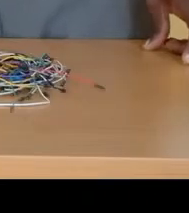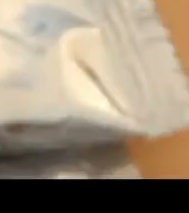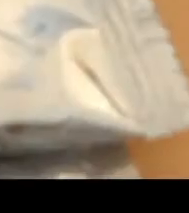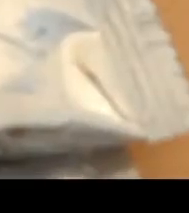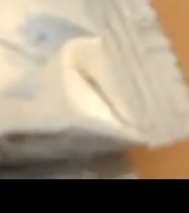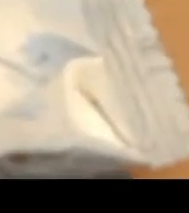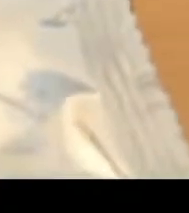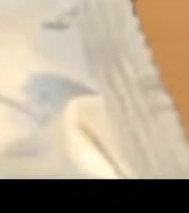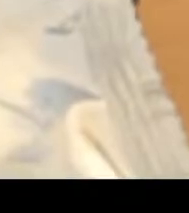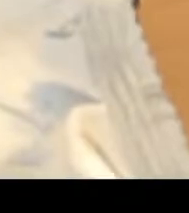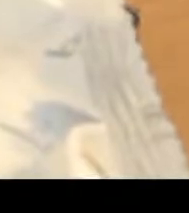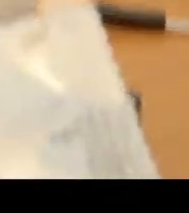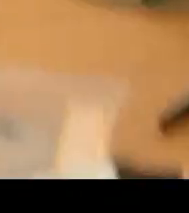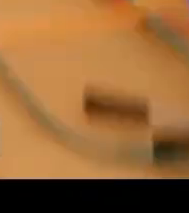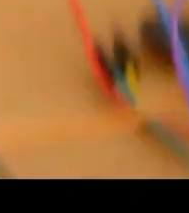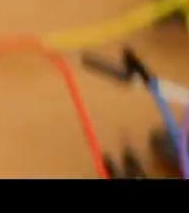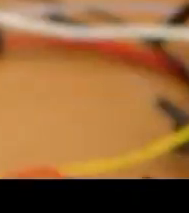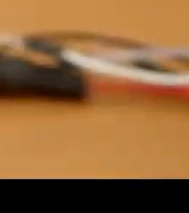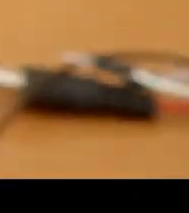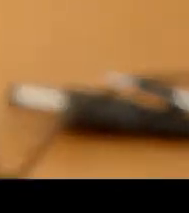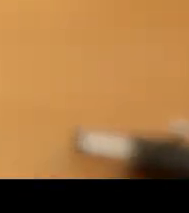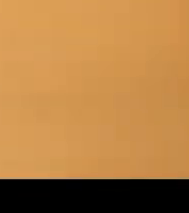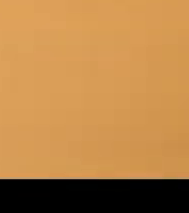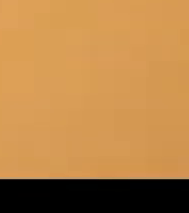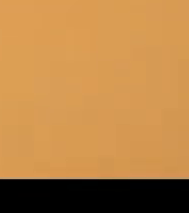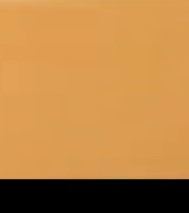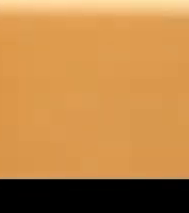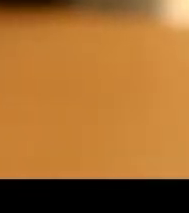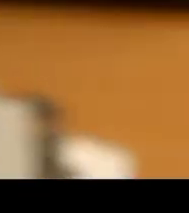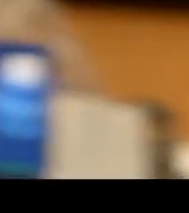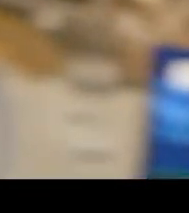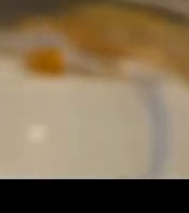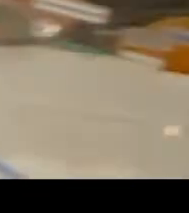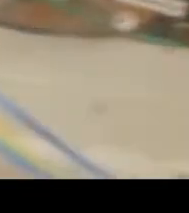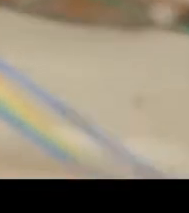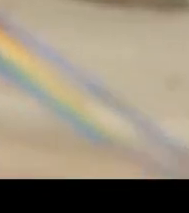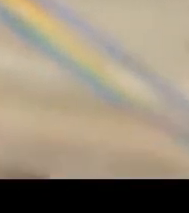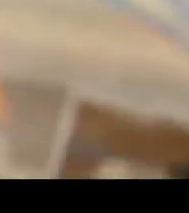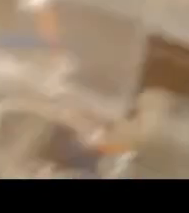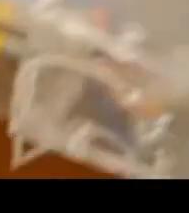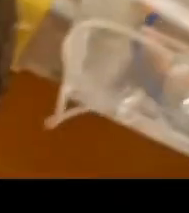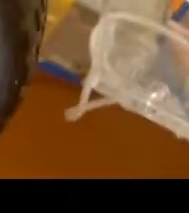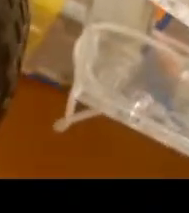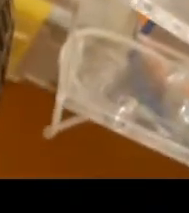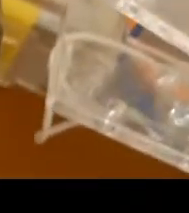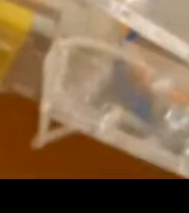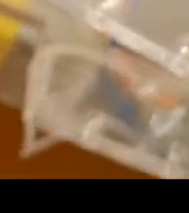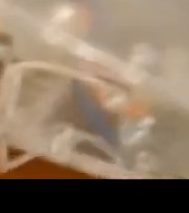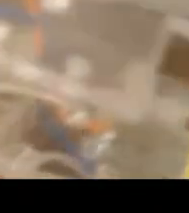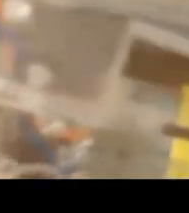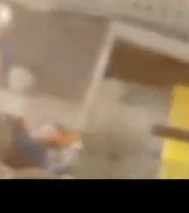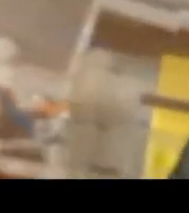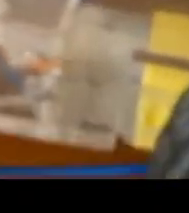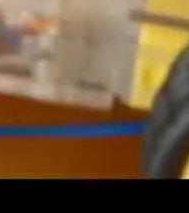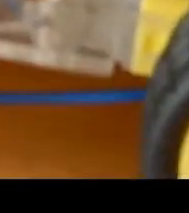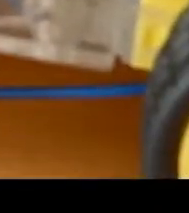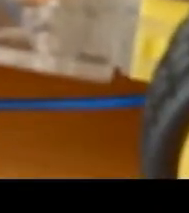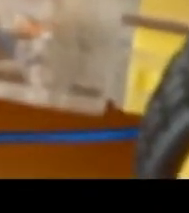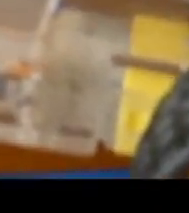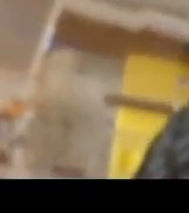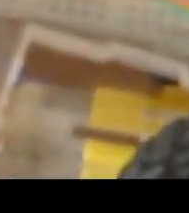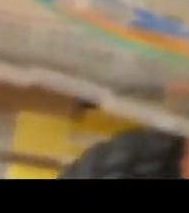Arduino should be powered with a 9 volt battery or more, but not more than 12